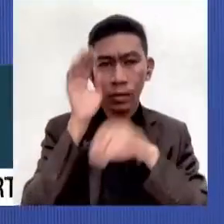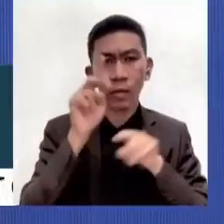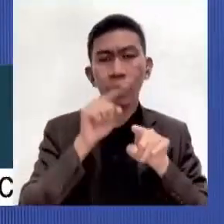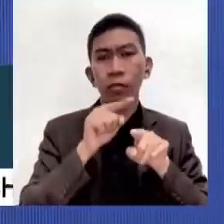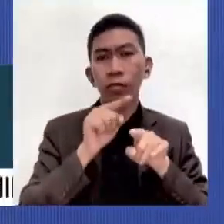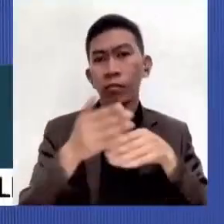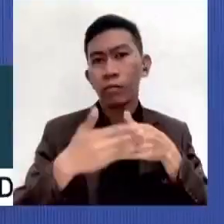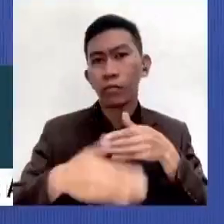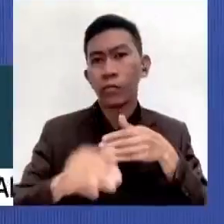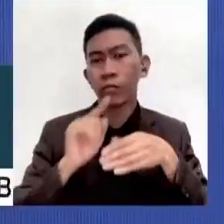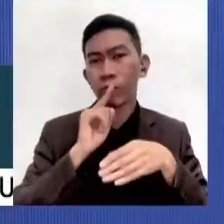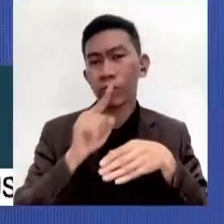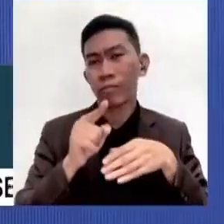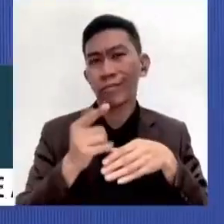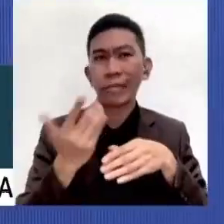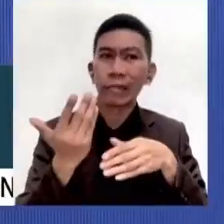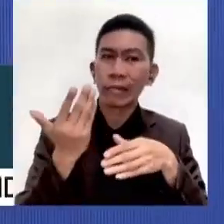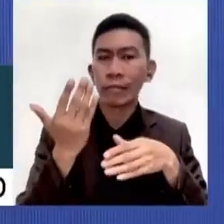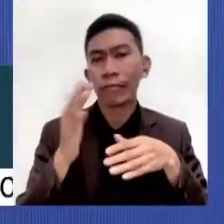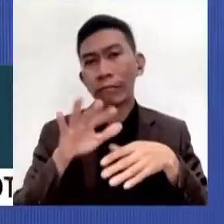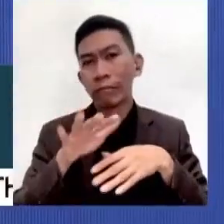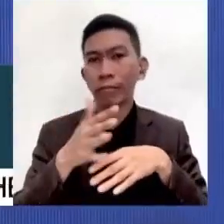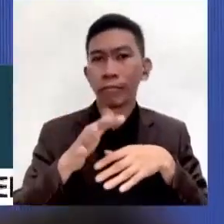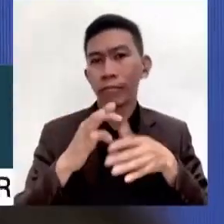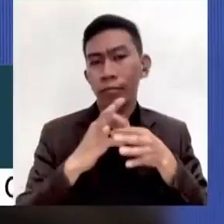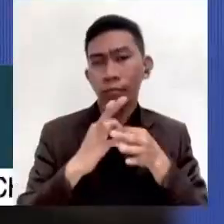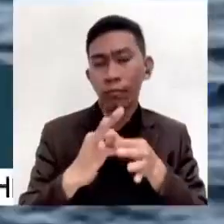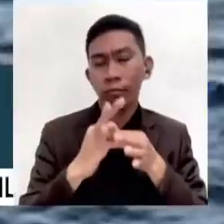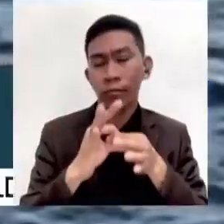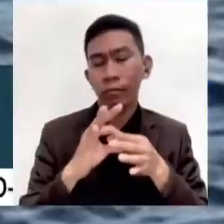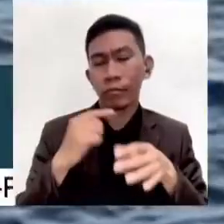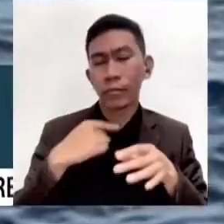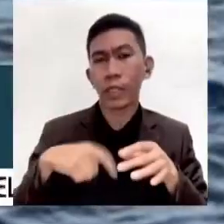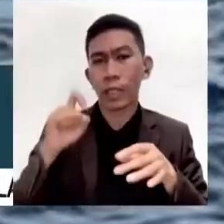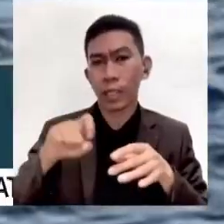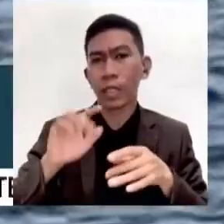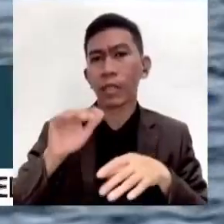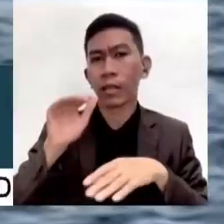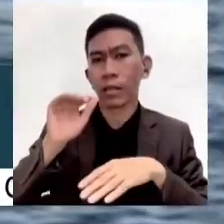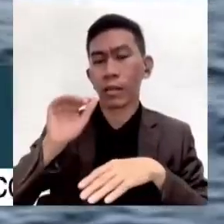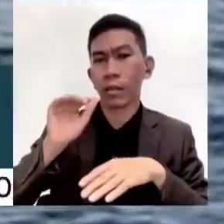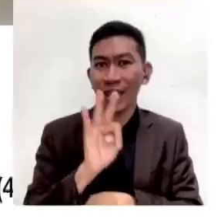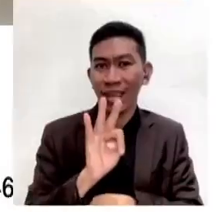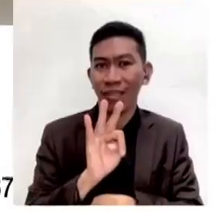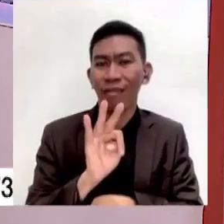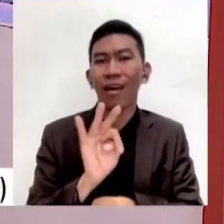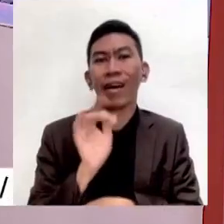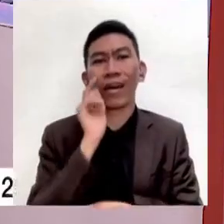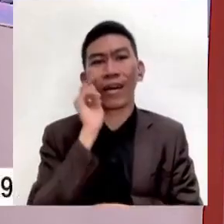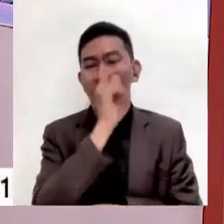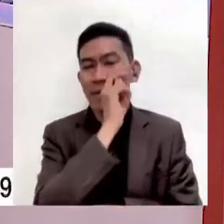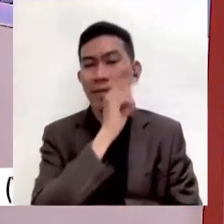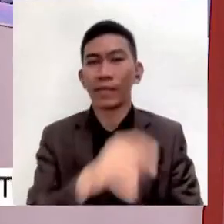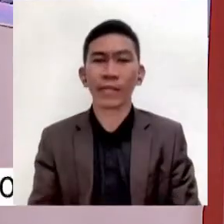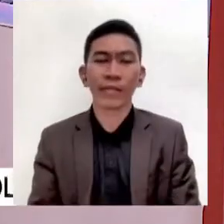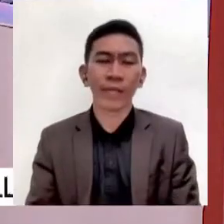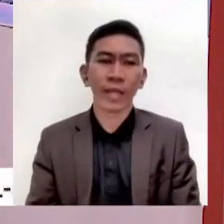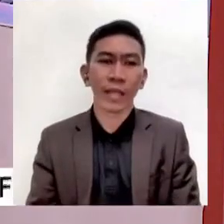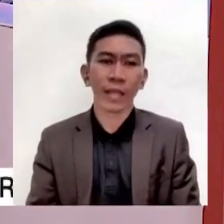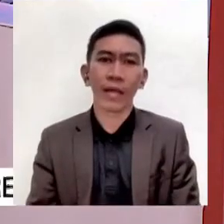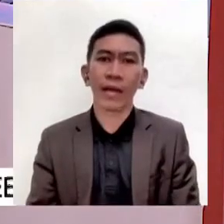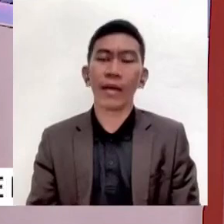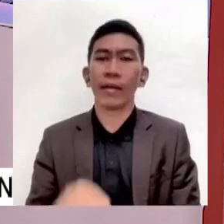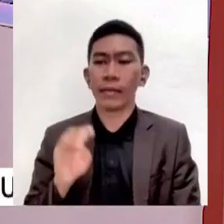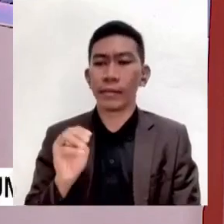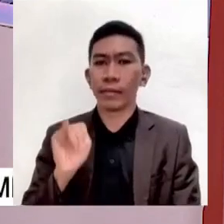poor direction. He also called for a paradigm shift in dealing with China's aggression. The board of the Maharlika Investment